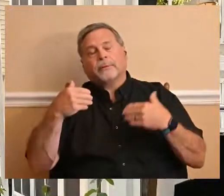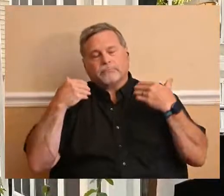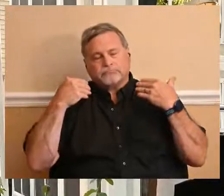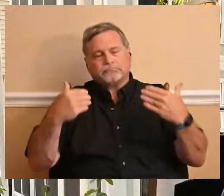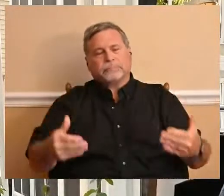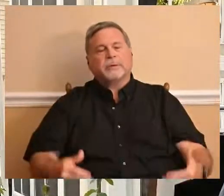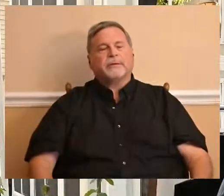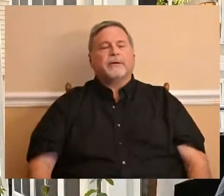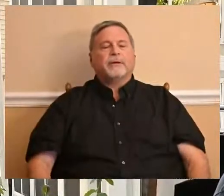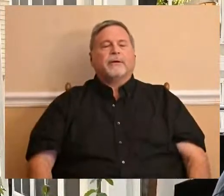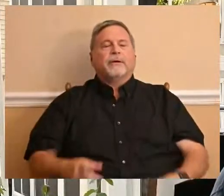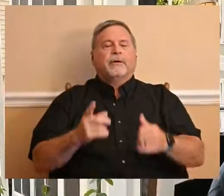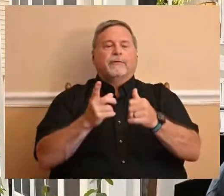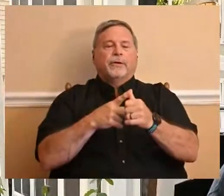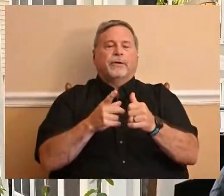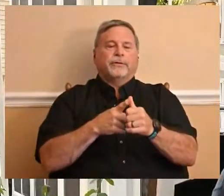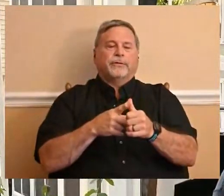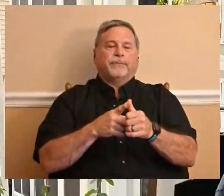First thing we're going to do